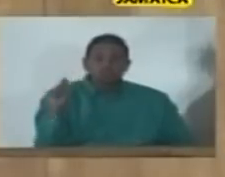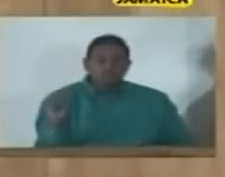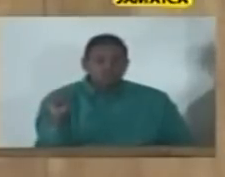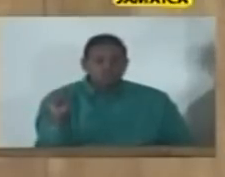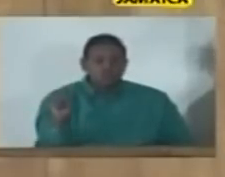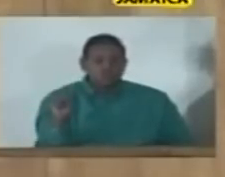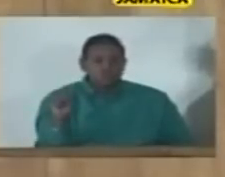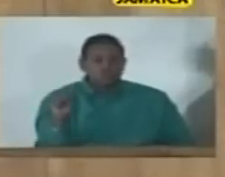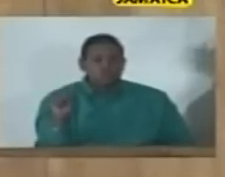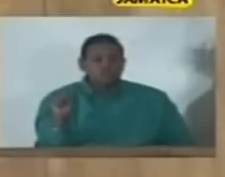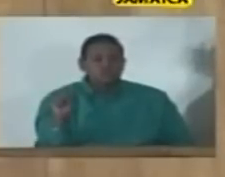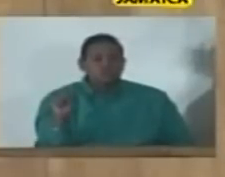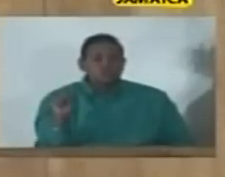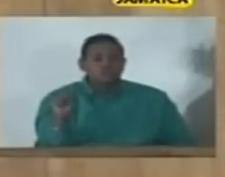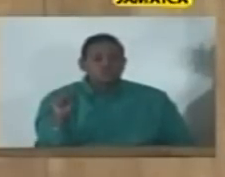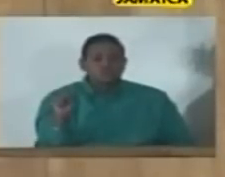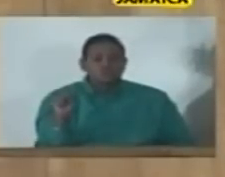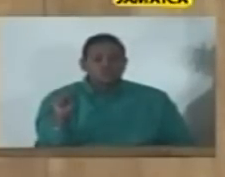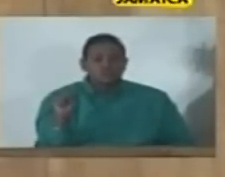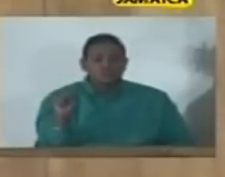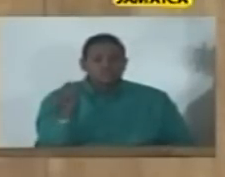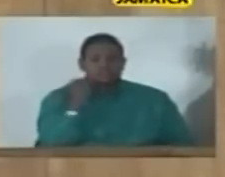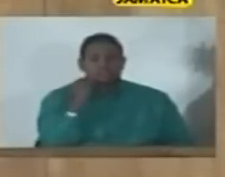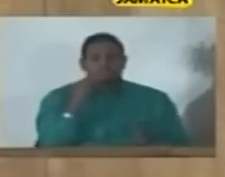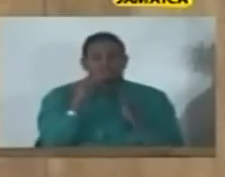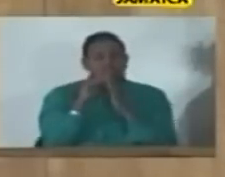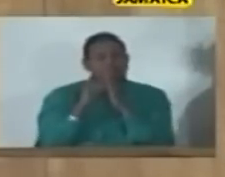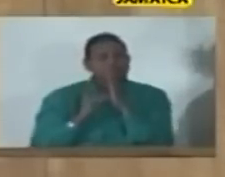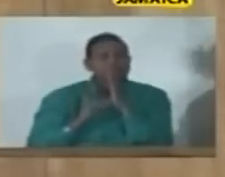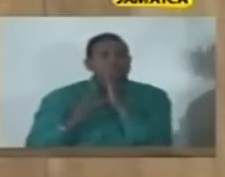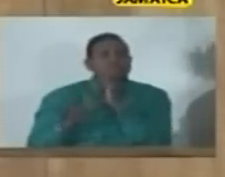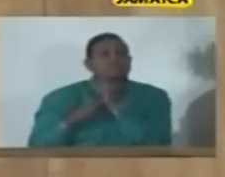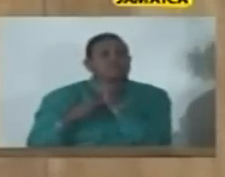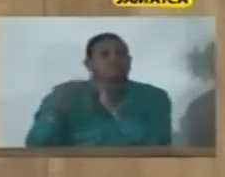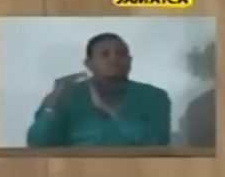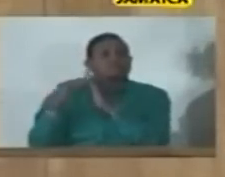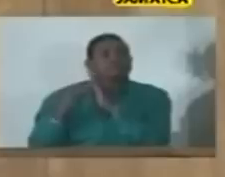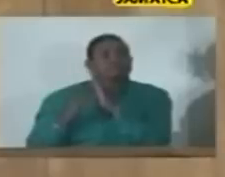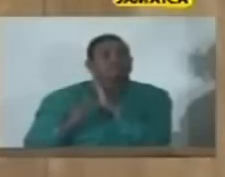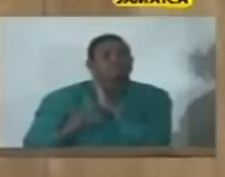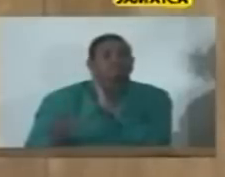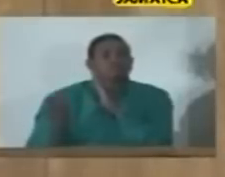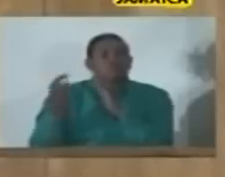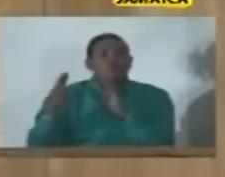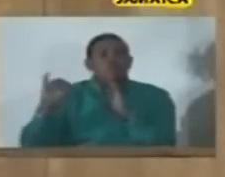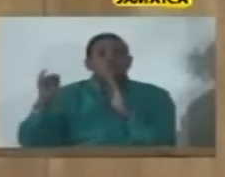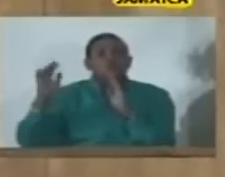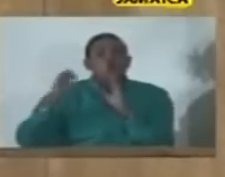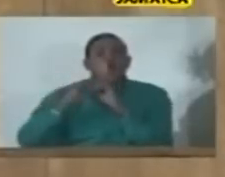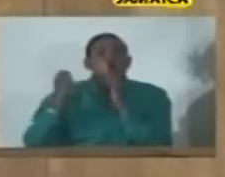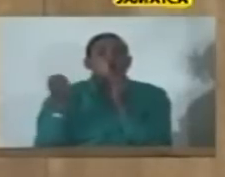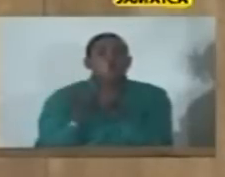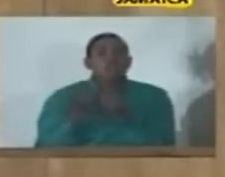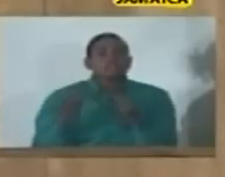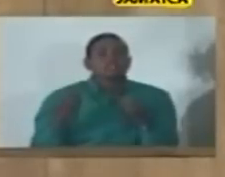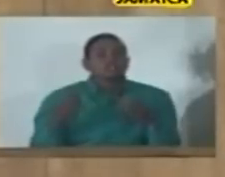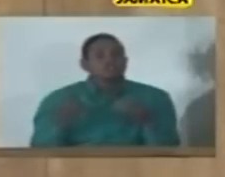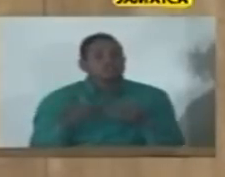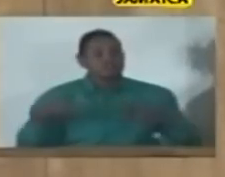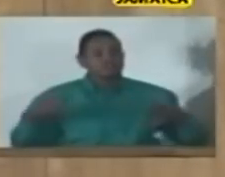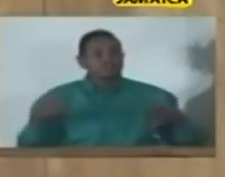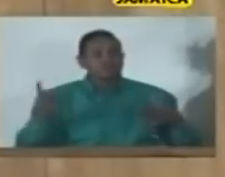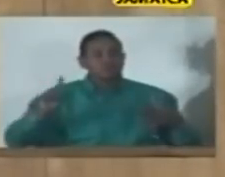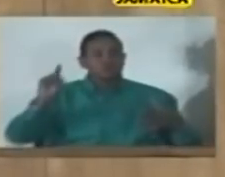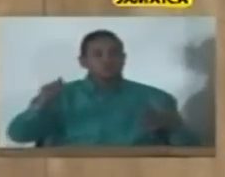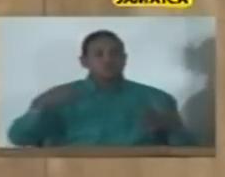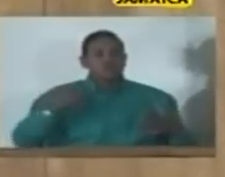in the sense of a trust, or it is just an organization for which there should be